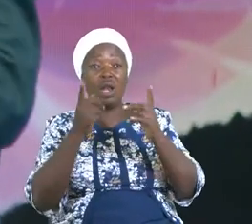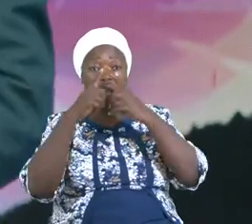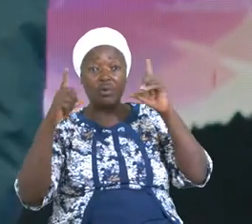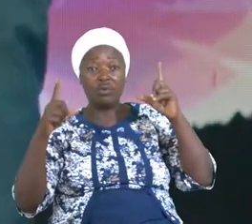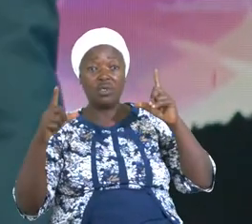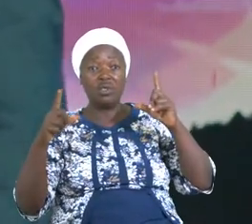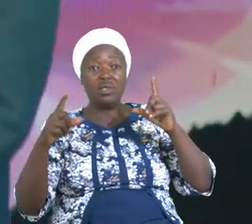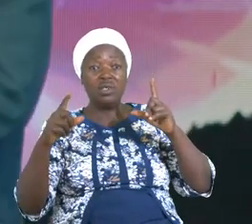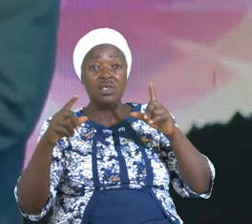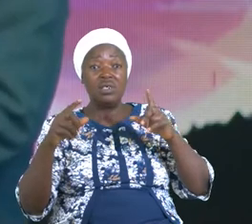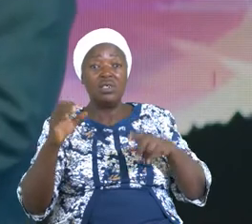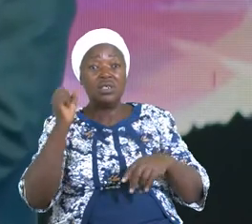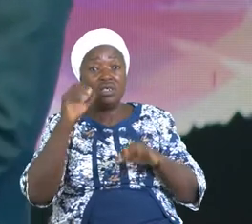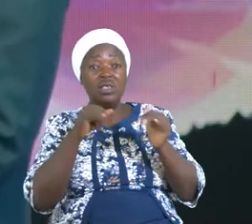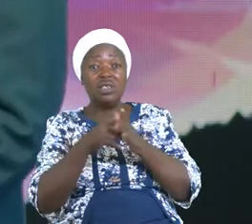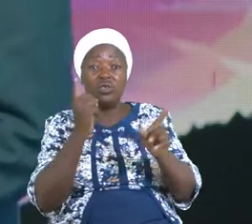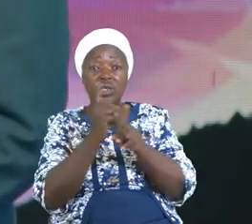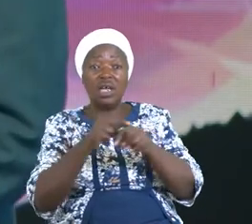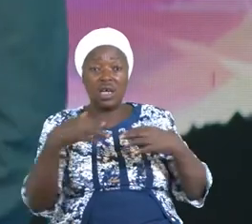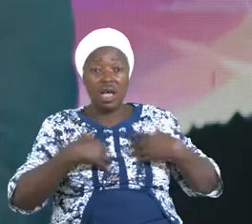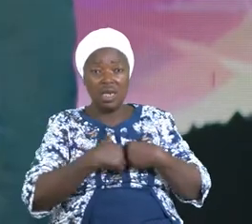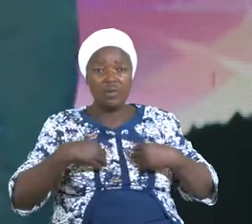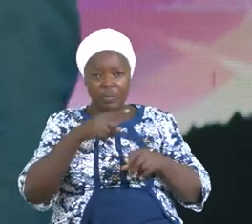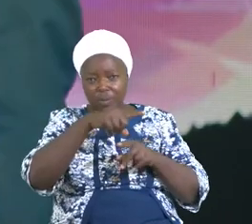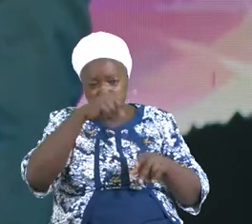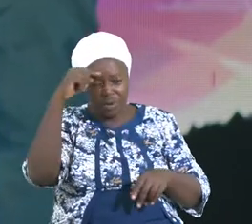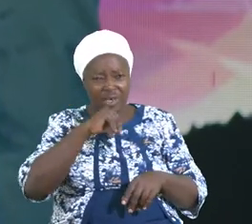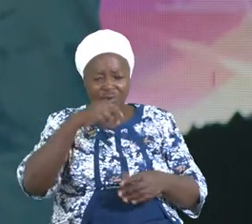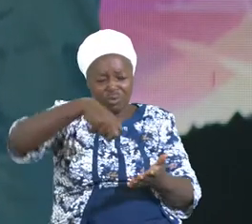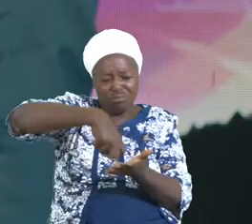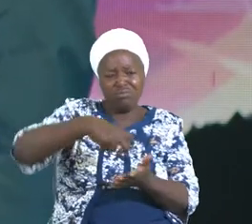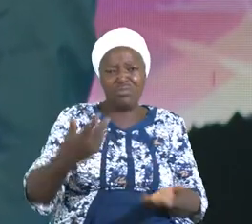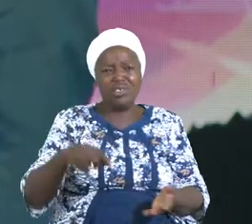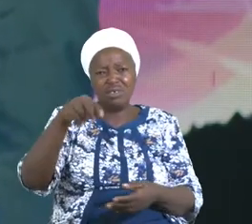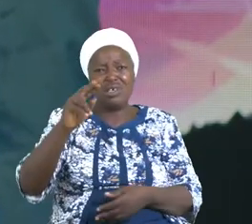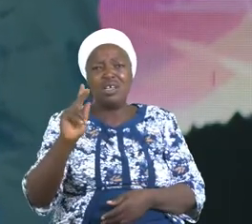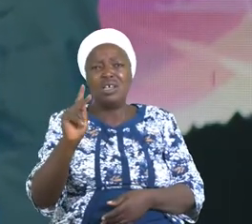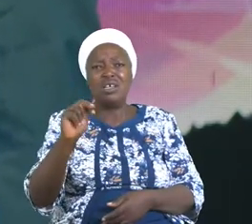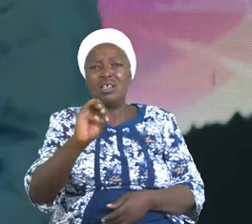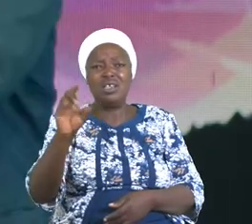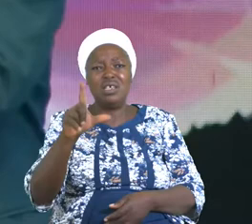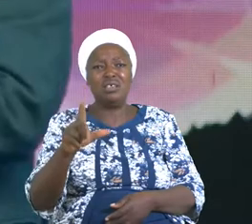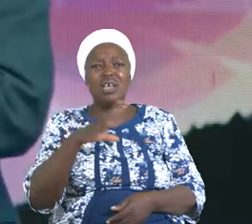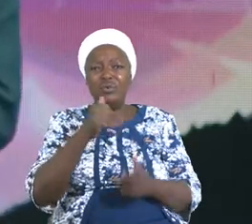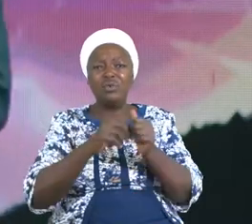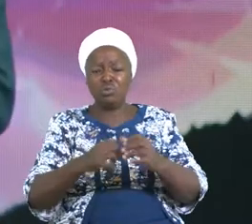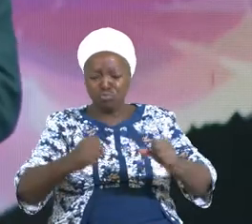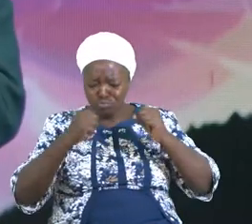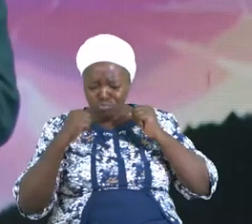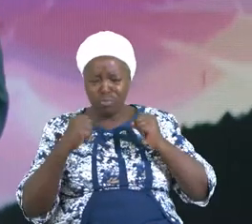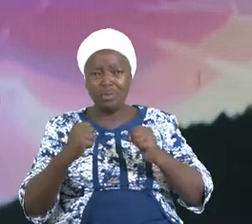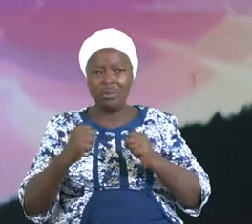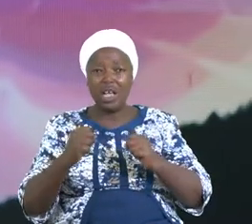like an animal because she couldn't bend the knees. Everything was stiff. And